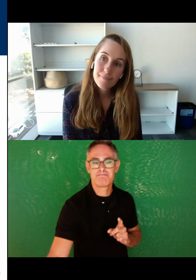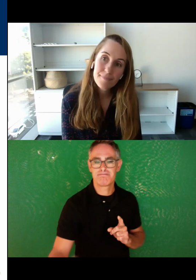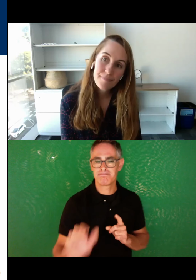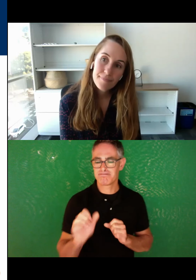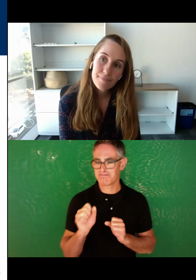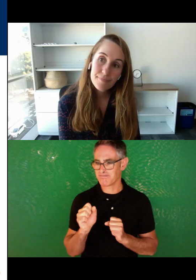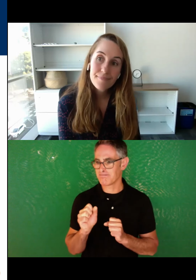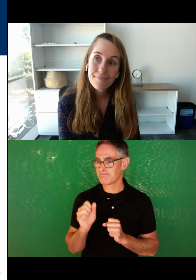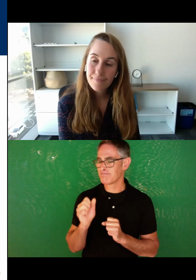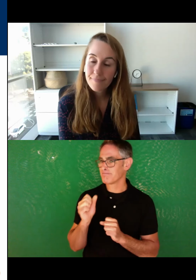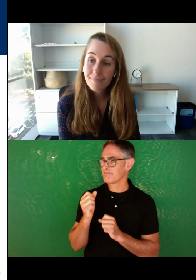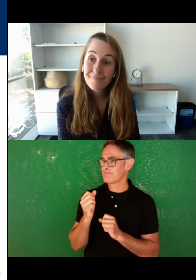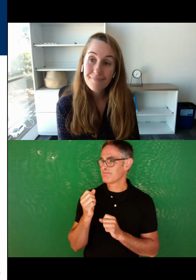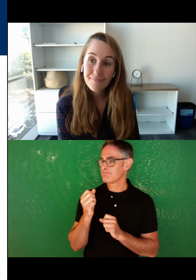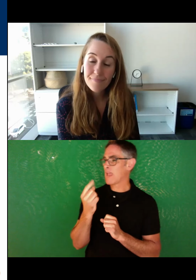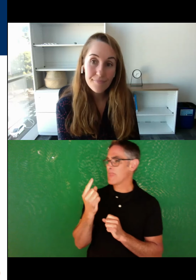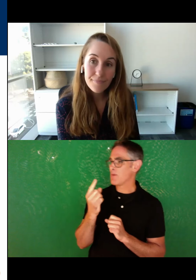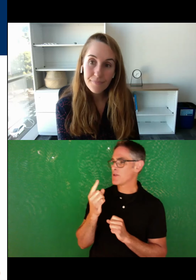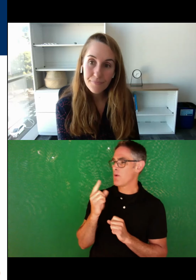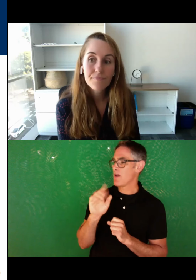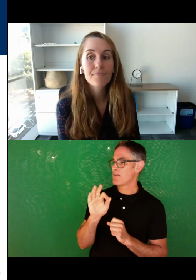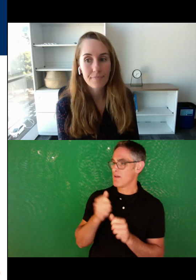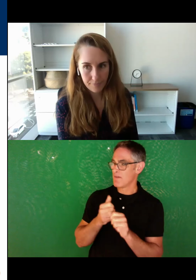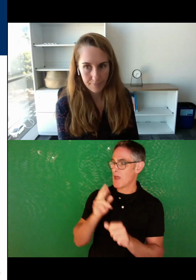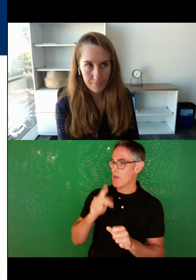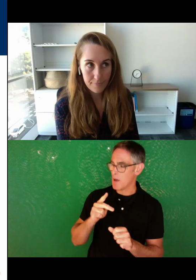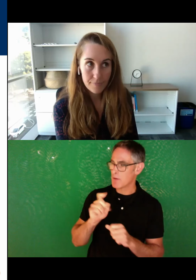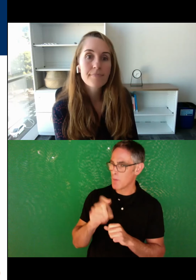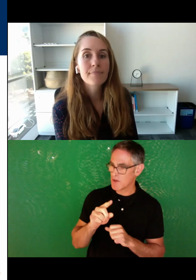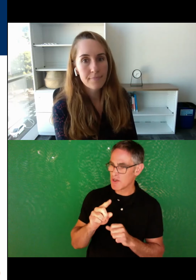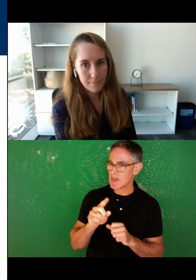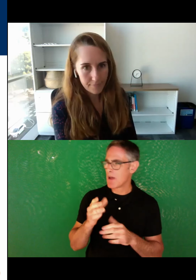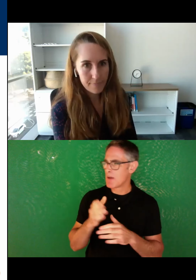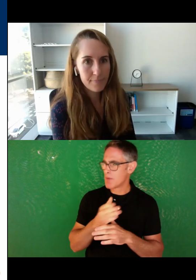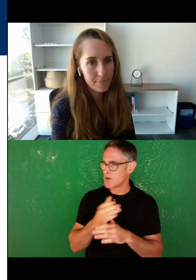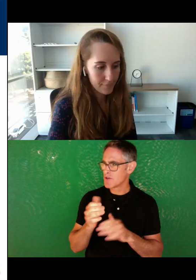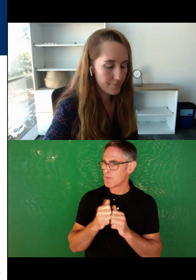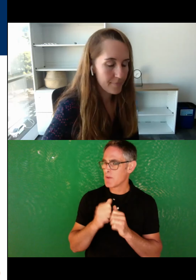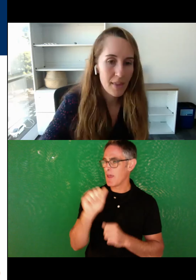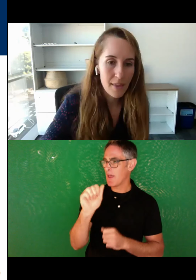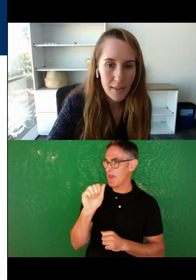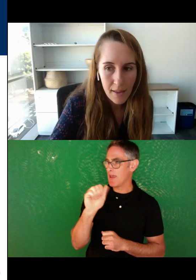There was one follow-up question in the chat about partnerships with ACOs.